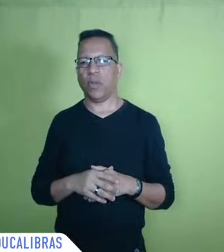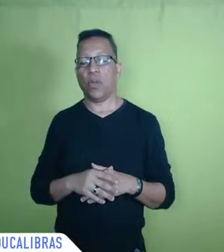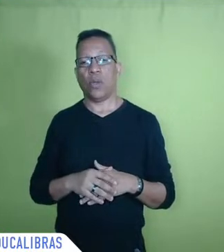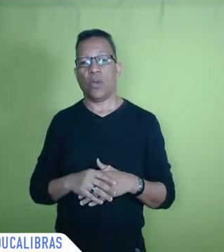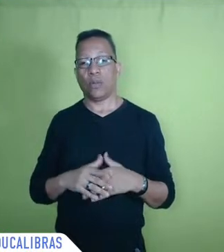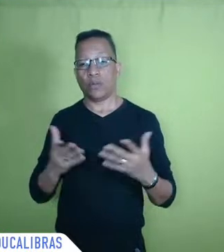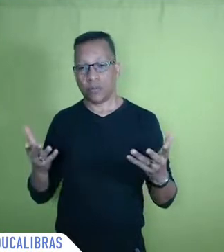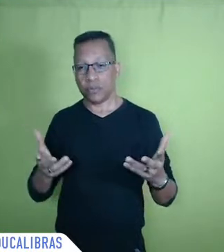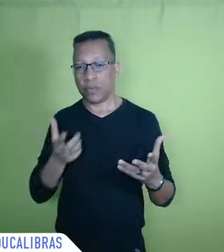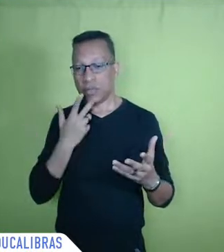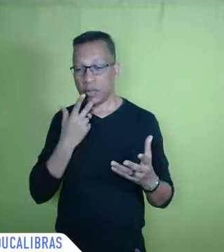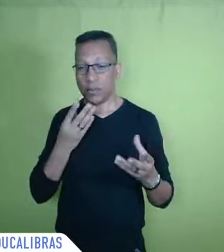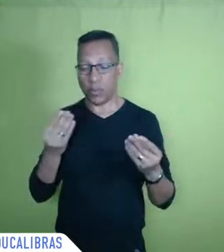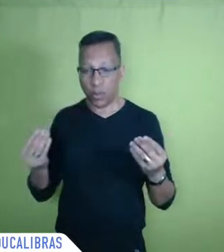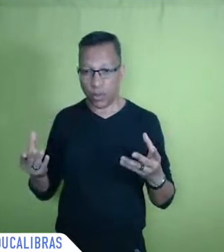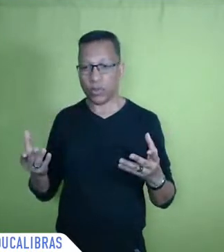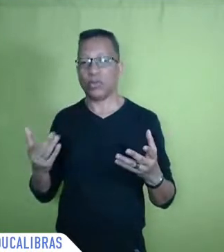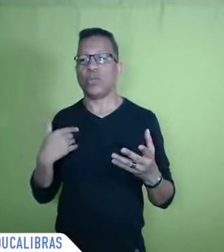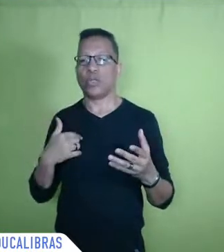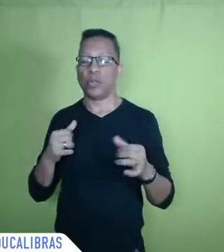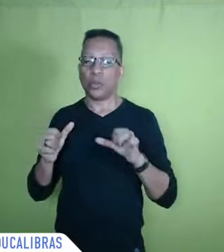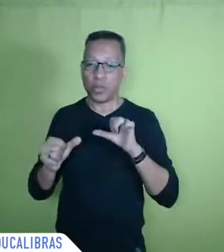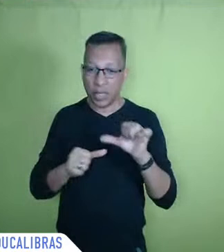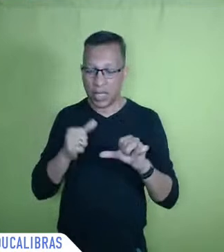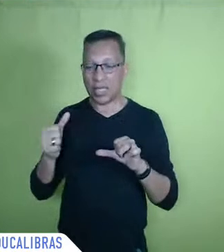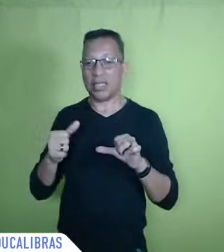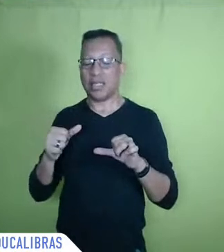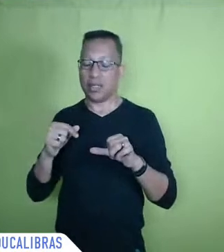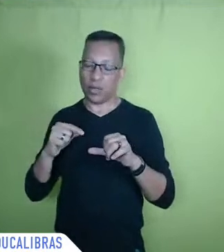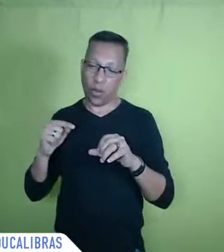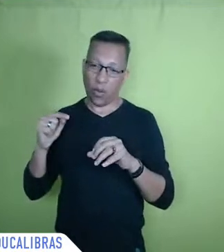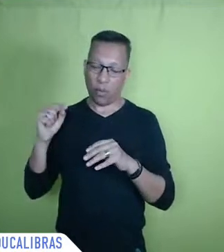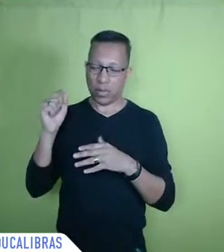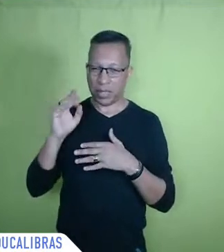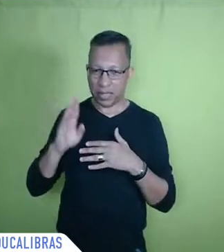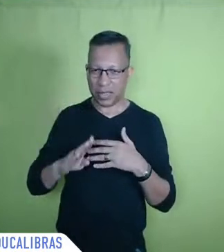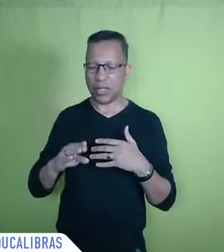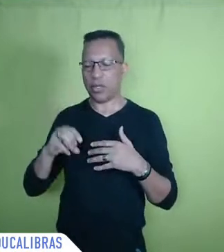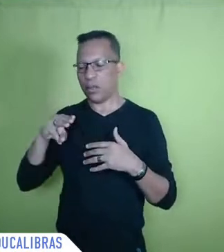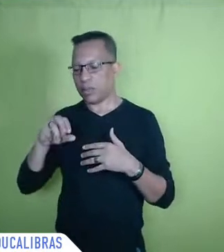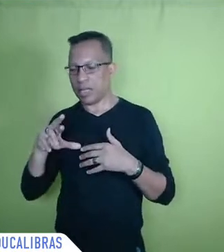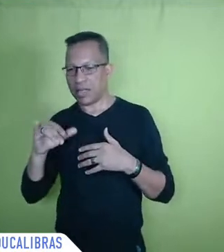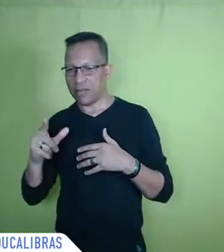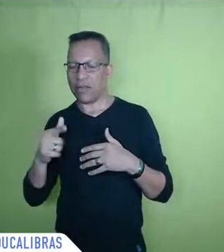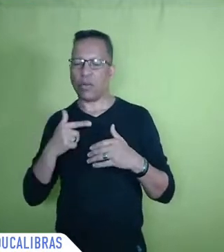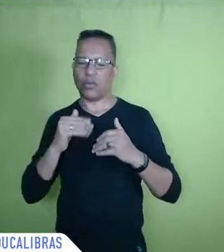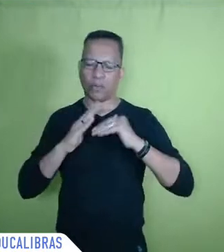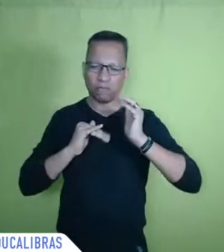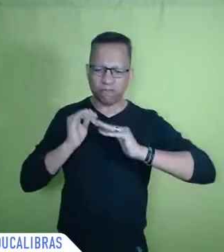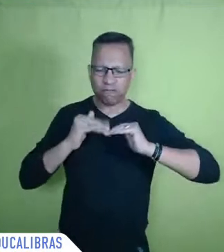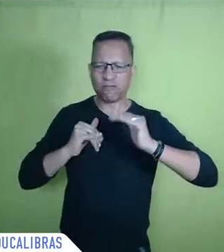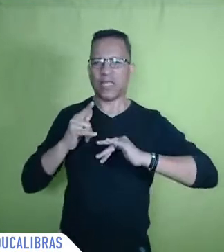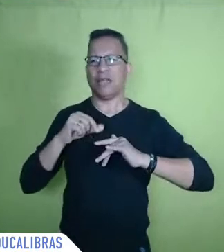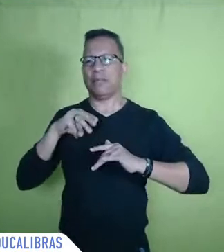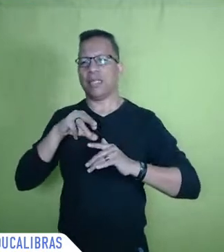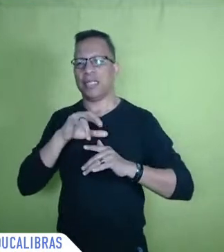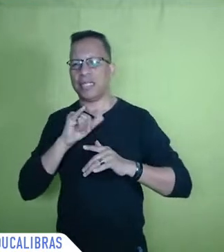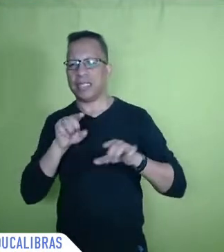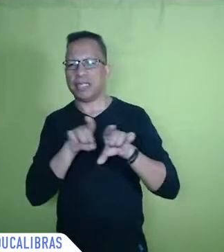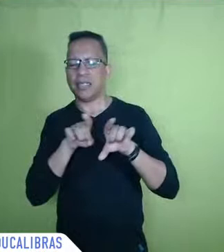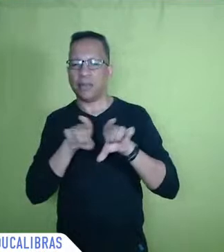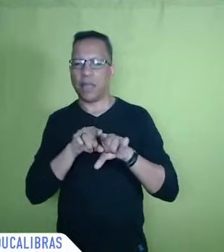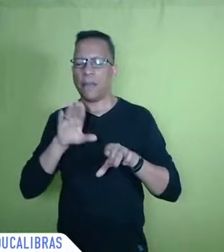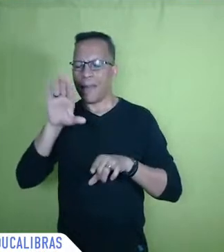We talk a lot about reforms, about changing the country. Mark talked about